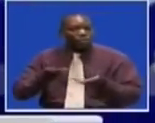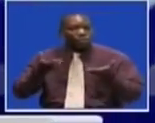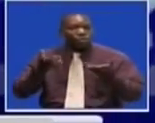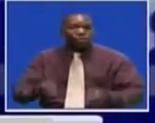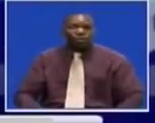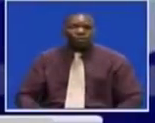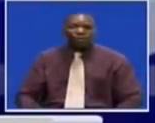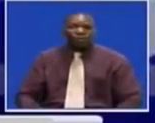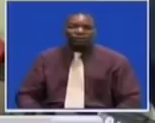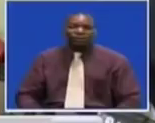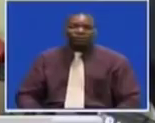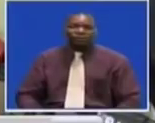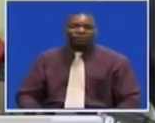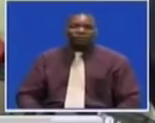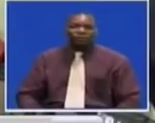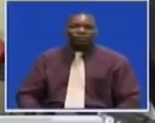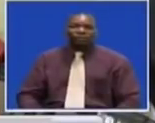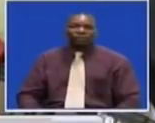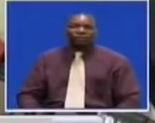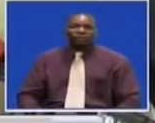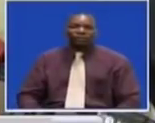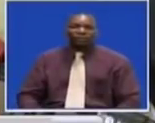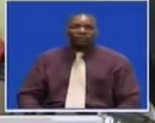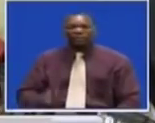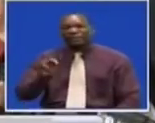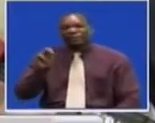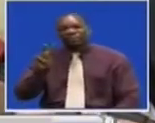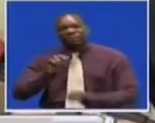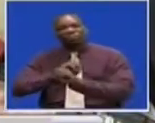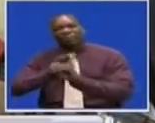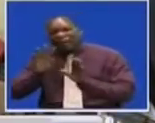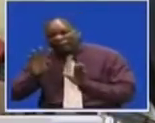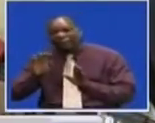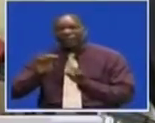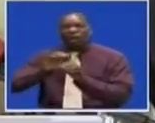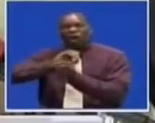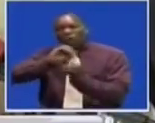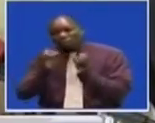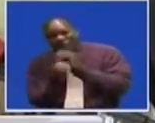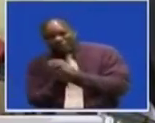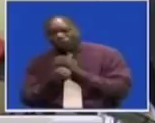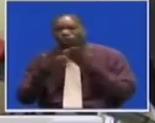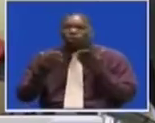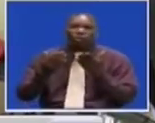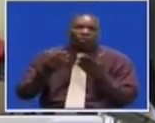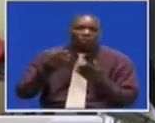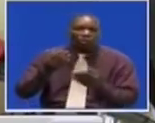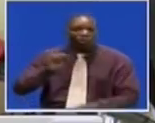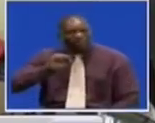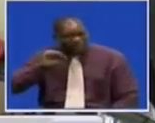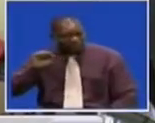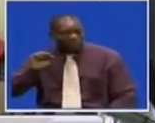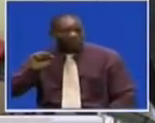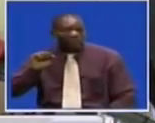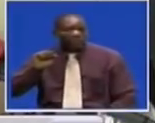in the following report. Violence on television, whether it is the opposition or it is the party in government. She has given